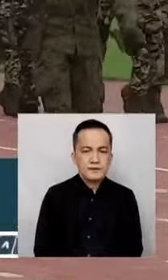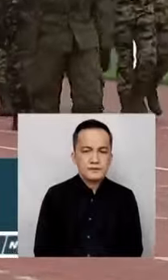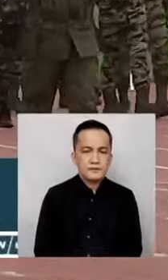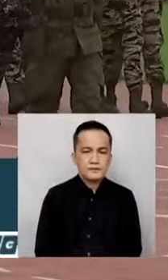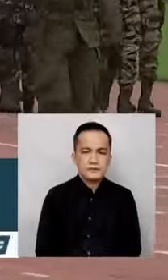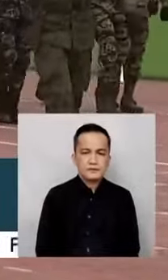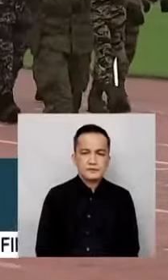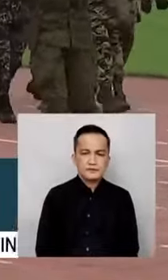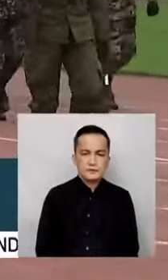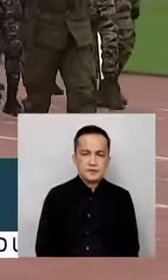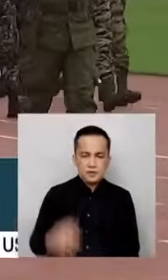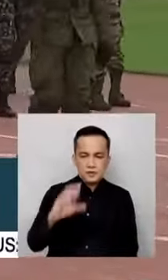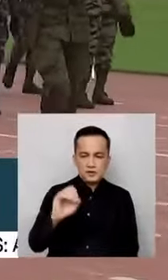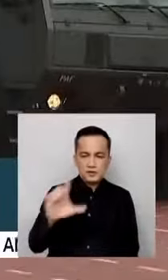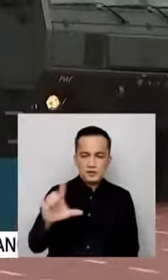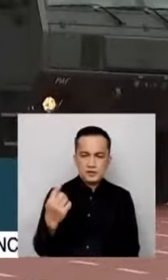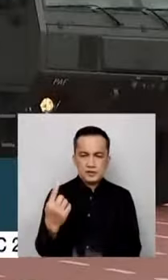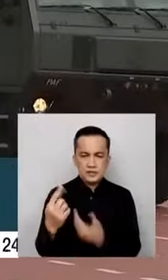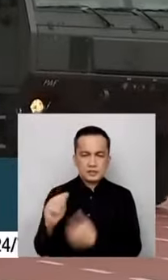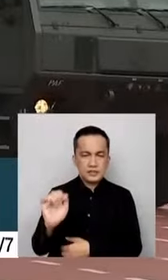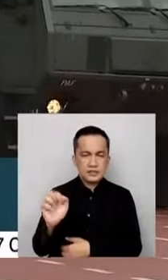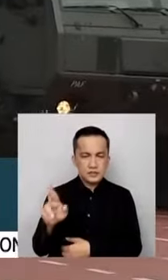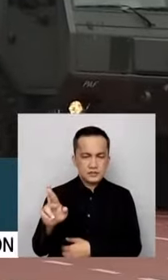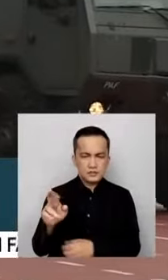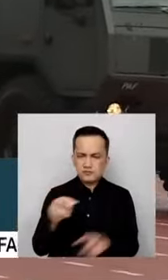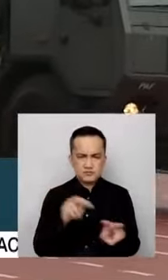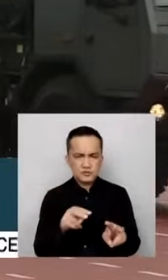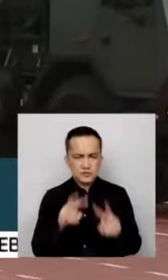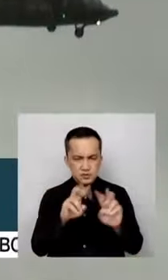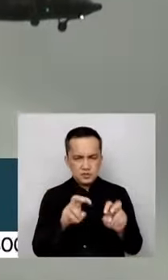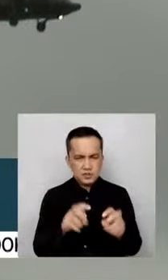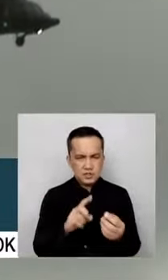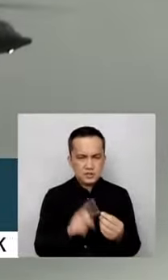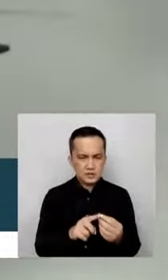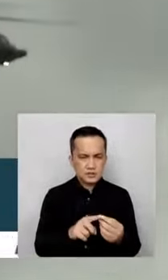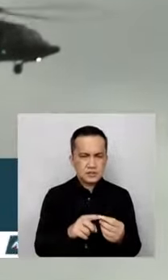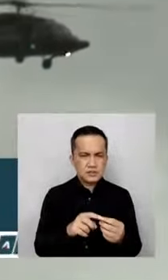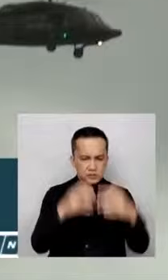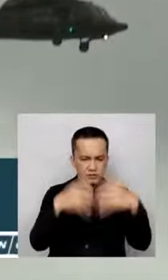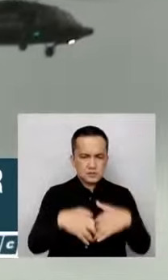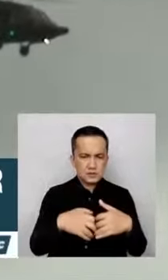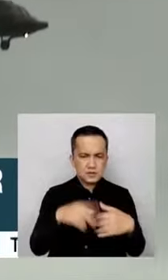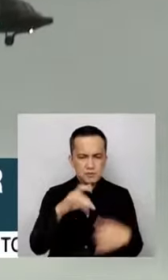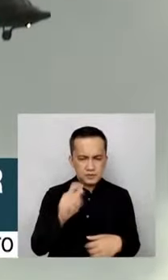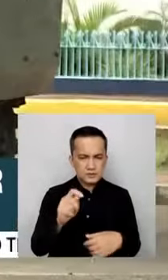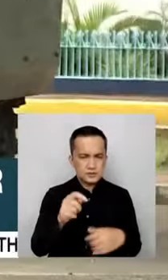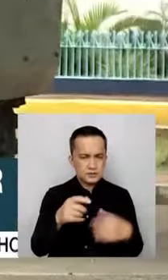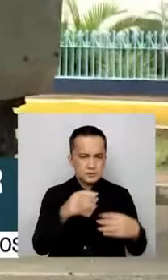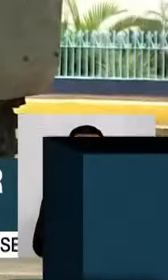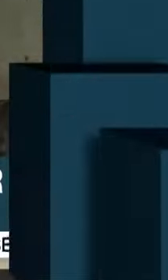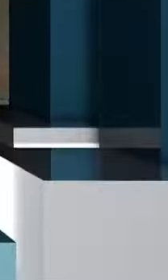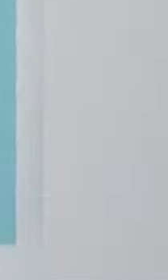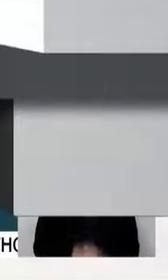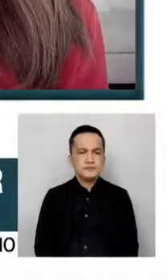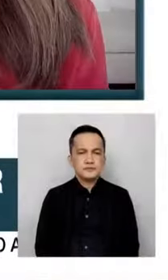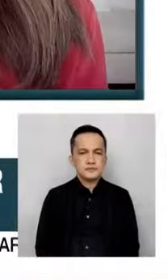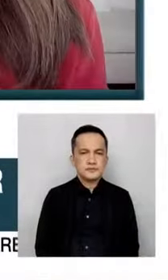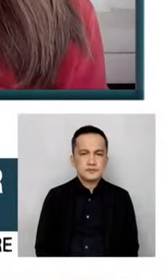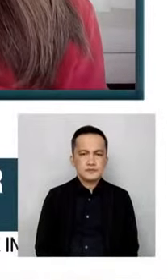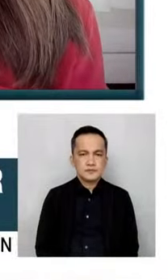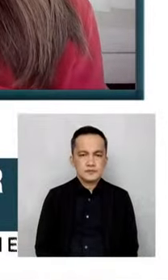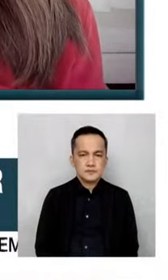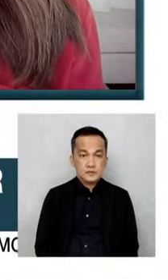Colonel Aguilar also sees no reason to investigate the alleged destabilization plot within the military. As far as the